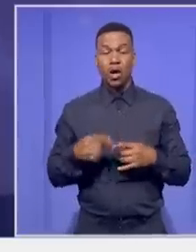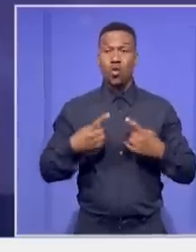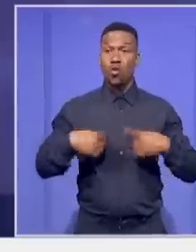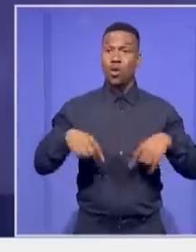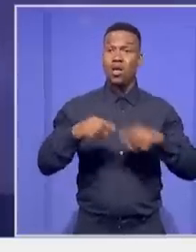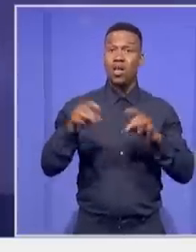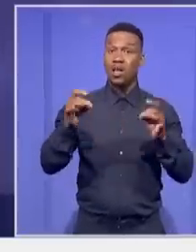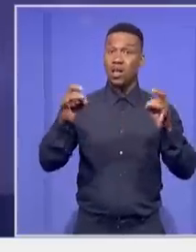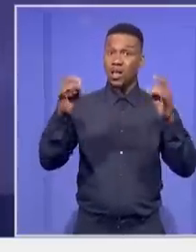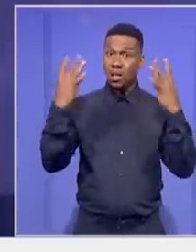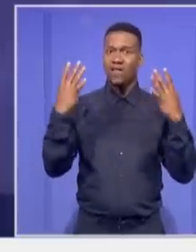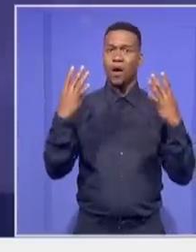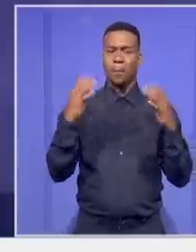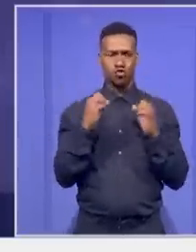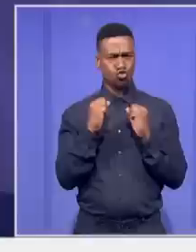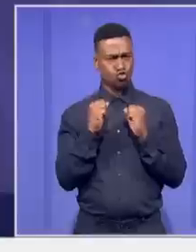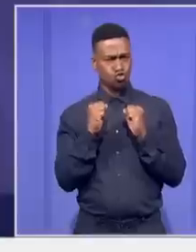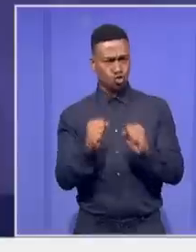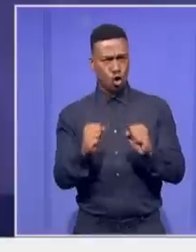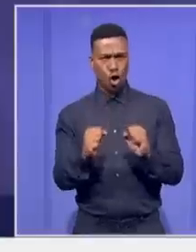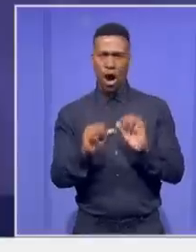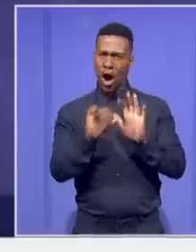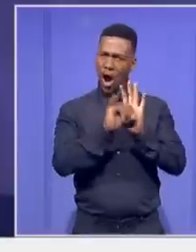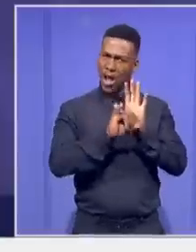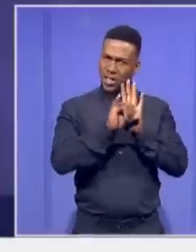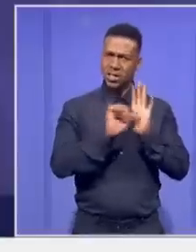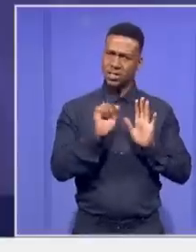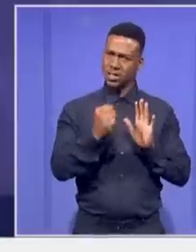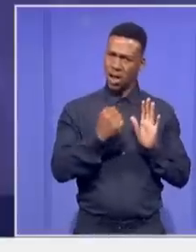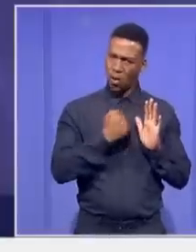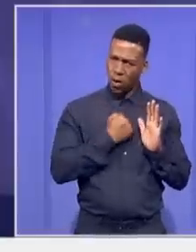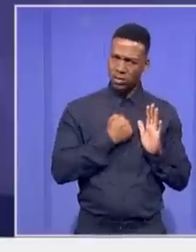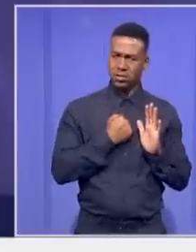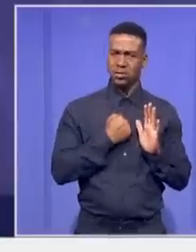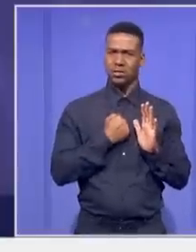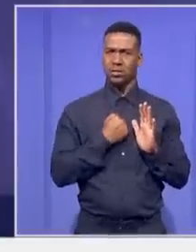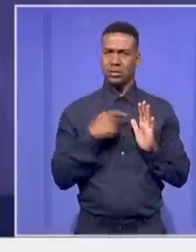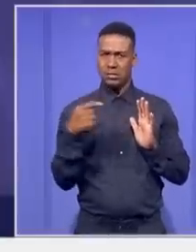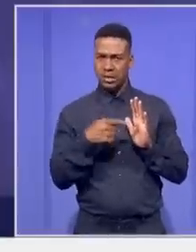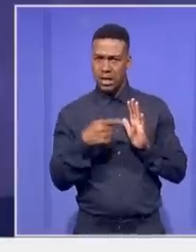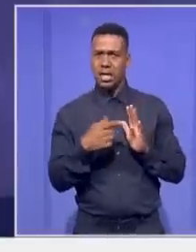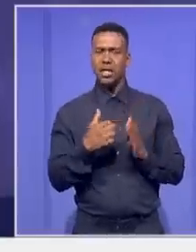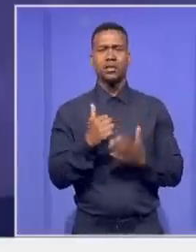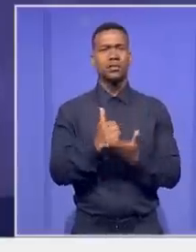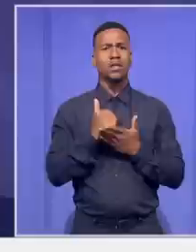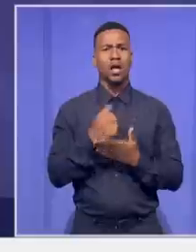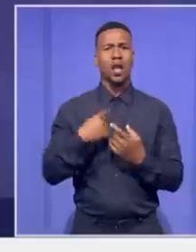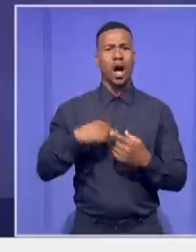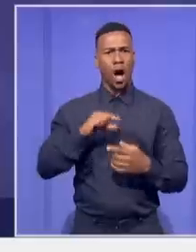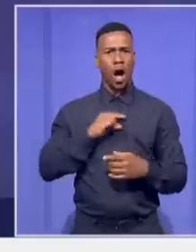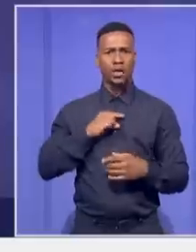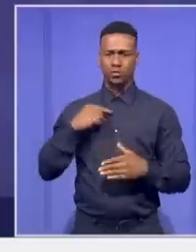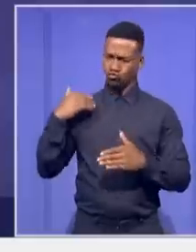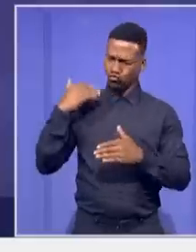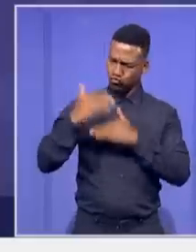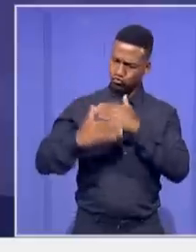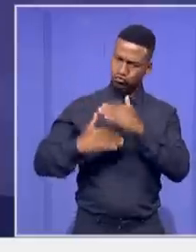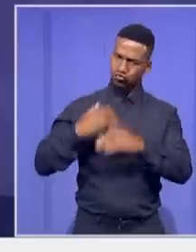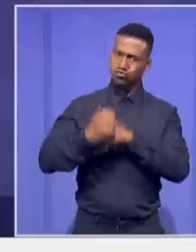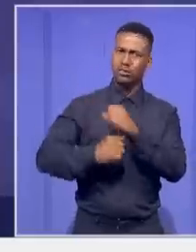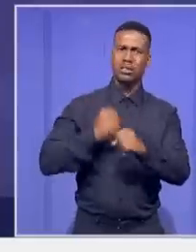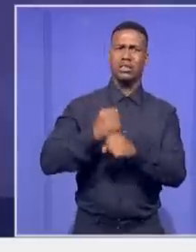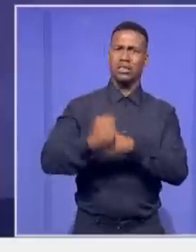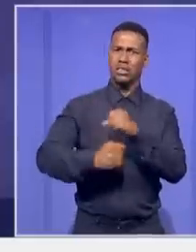strong, very clear identity that had sustained us for decades, even through the darkest days of